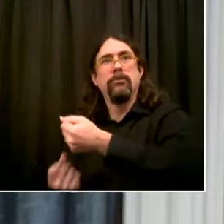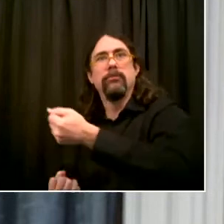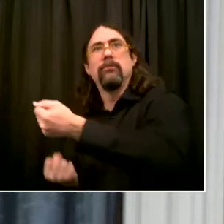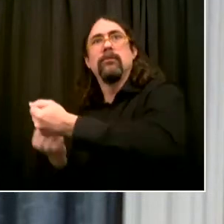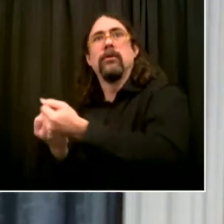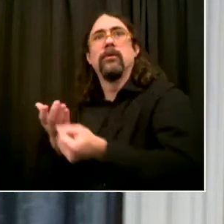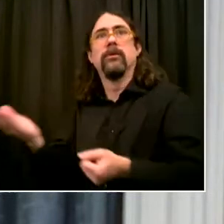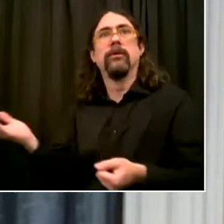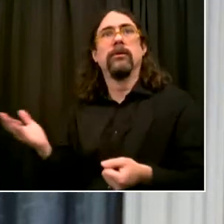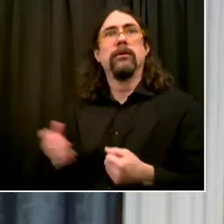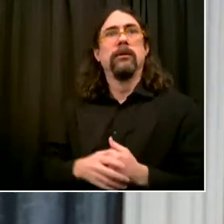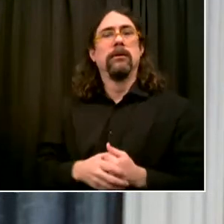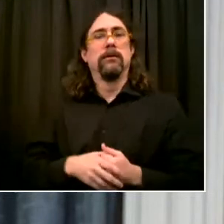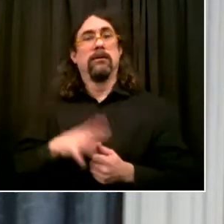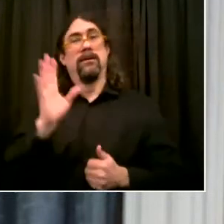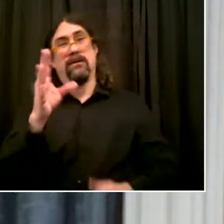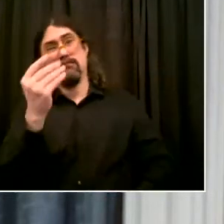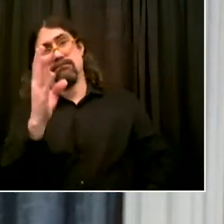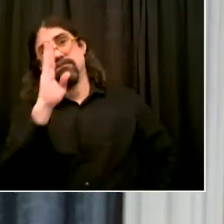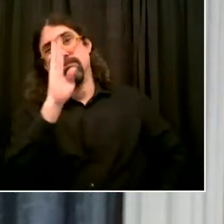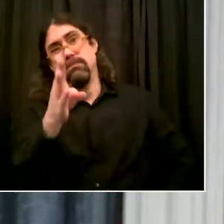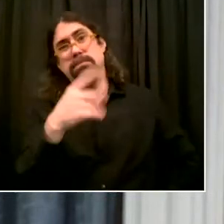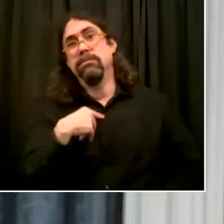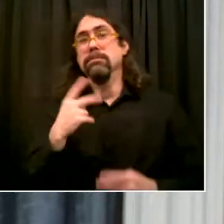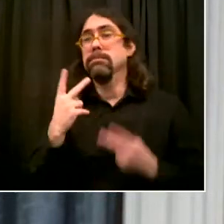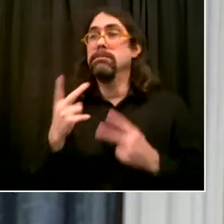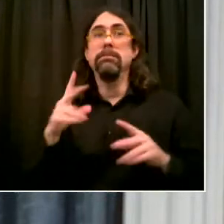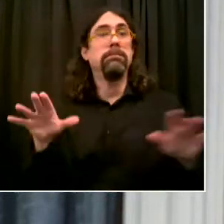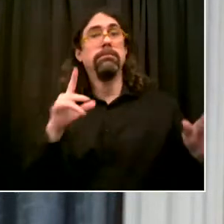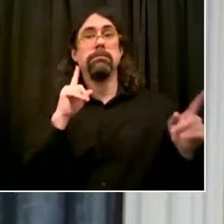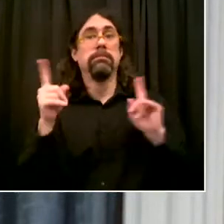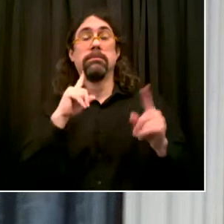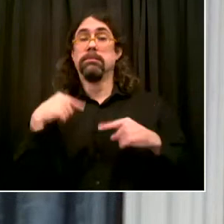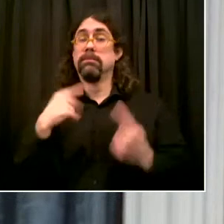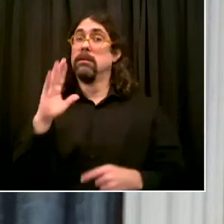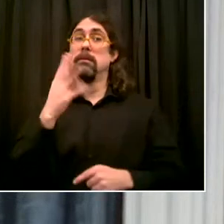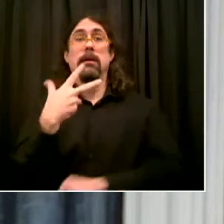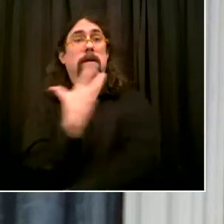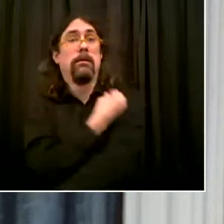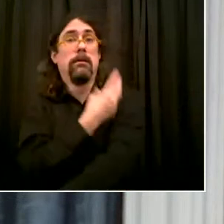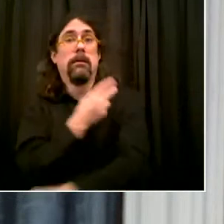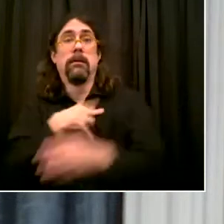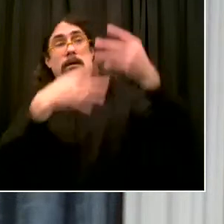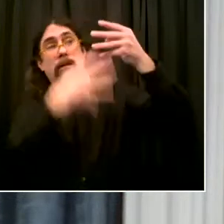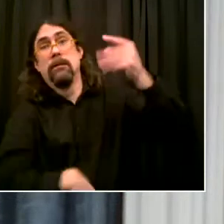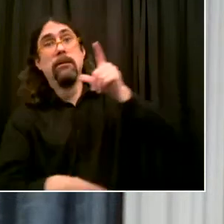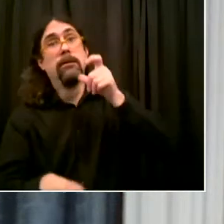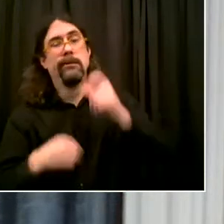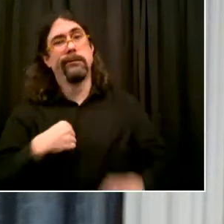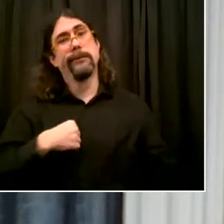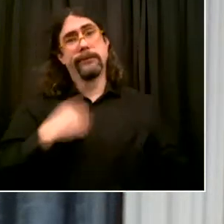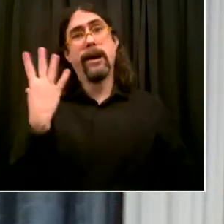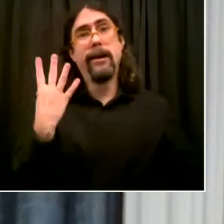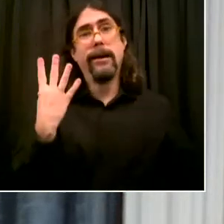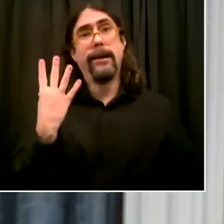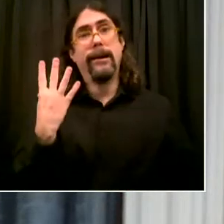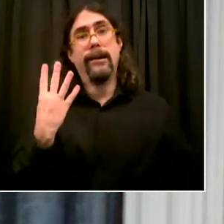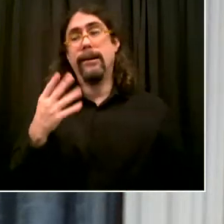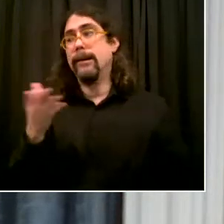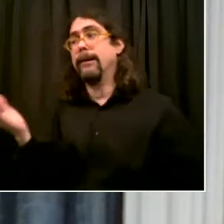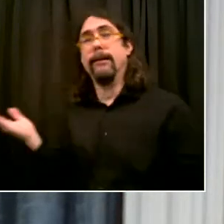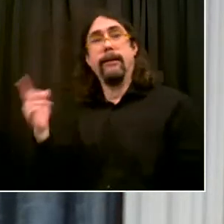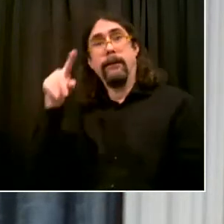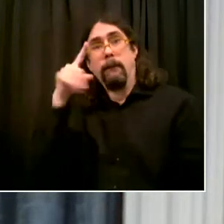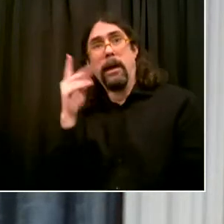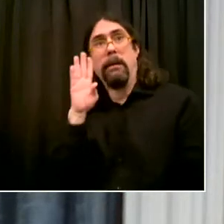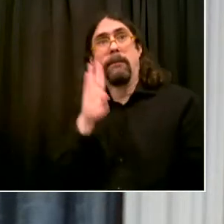in hospital settings rather than in clinics because they serve Black and brown communities. The group was also clear, however, that while